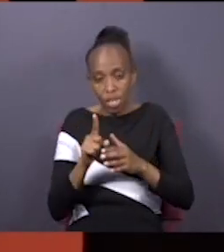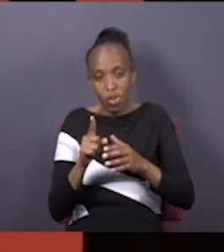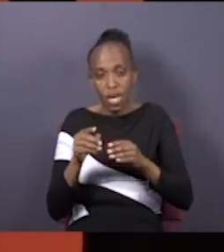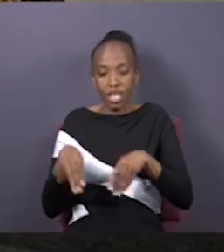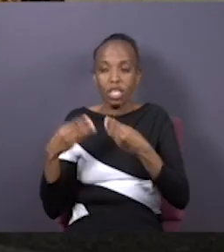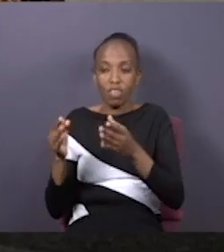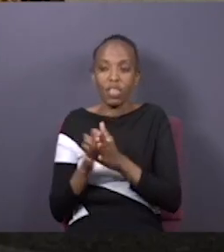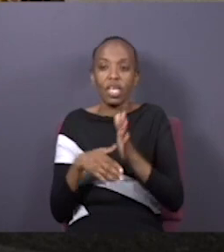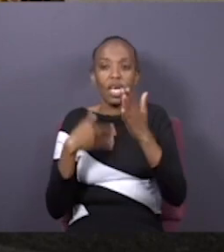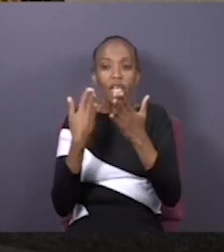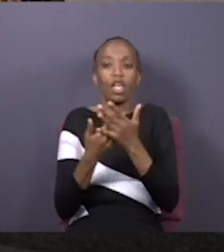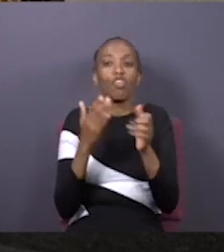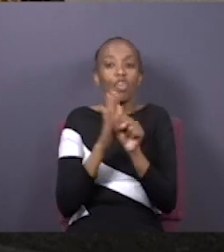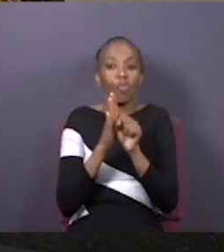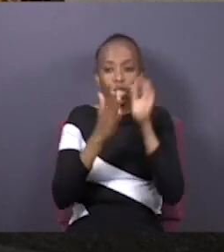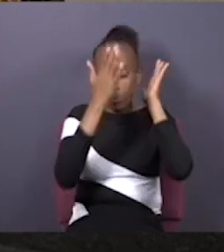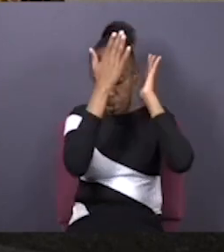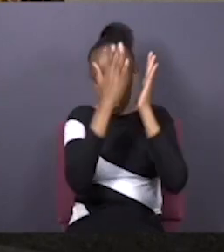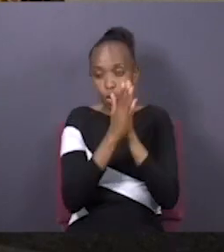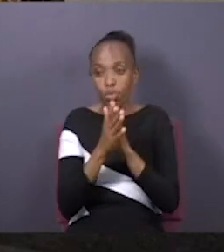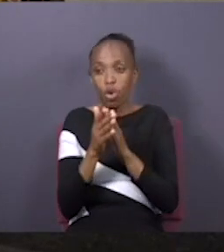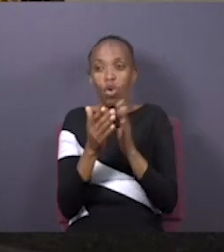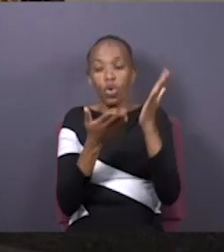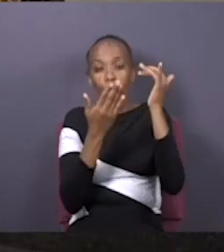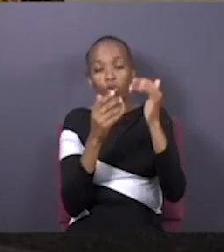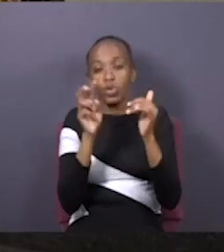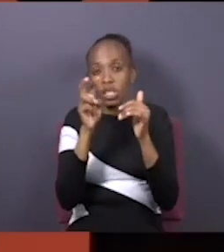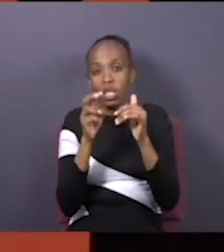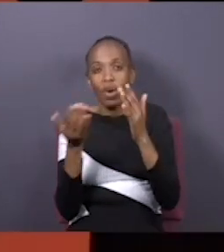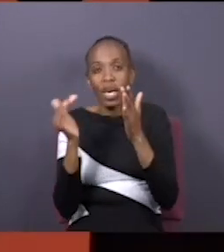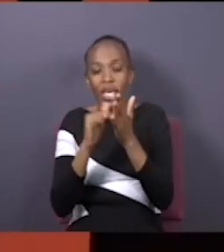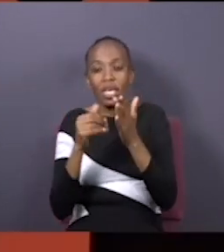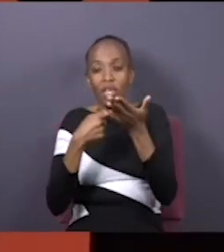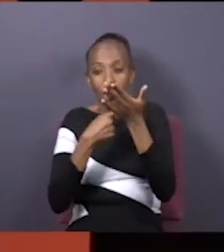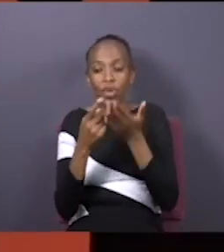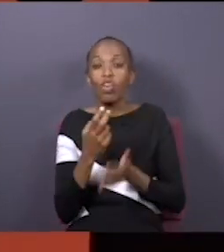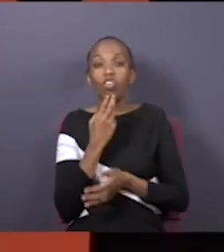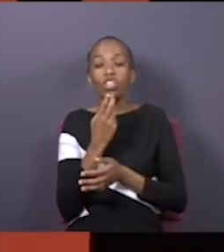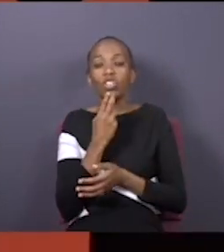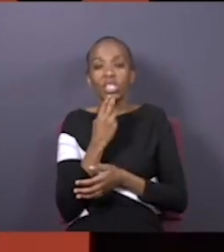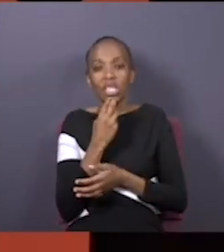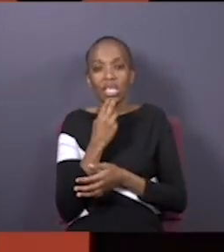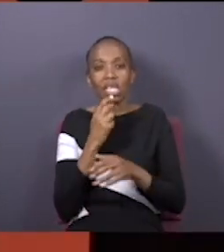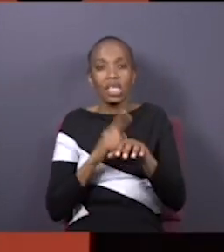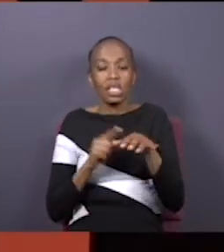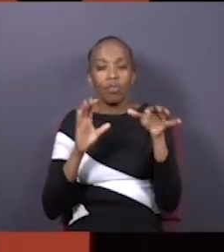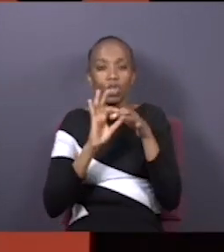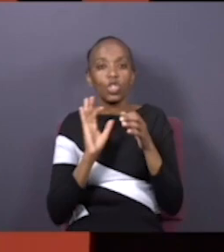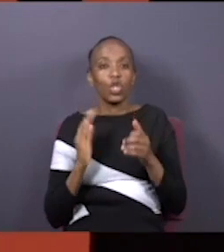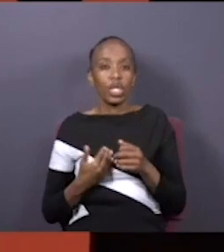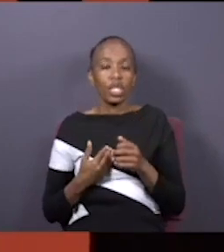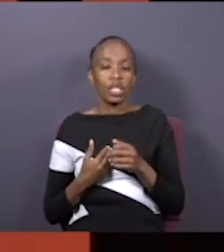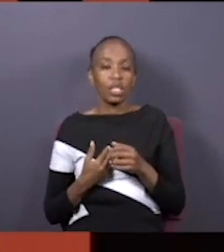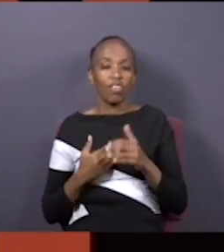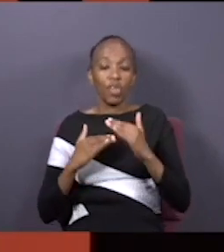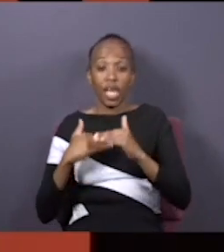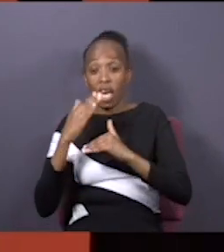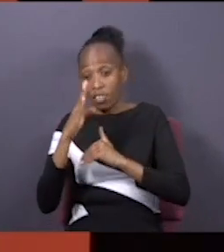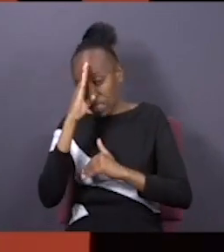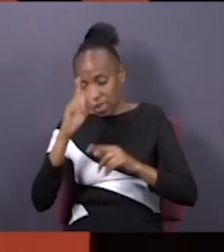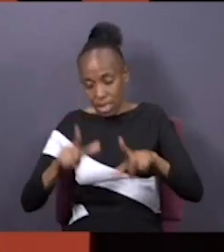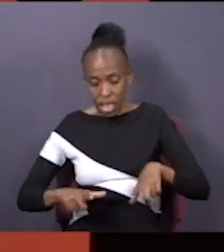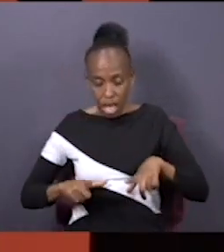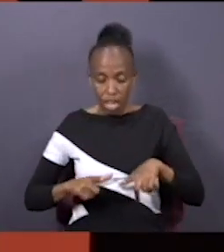generosity. Thank you very much, Bishop. We look forward to seeing you again during the week on Tuesday as you join us for the After